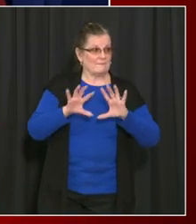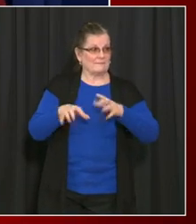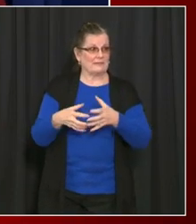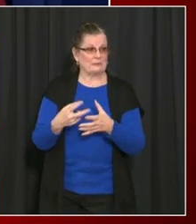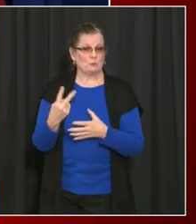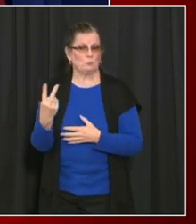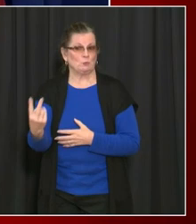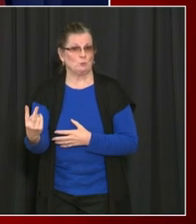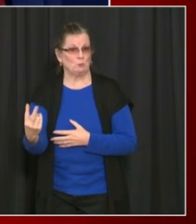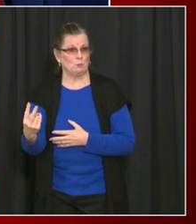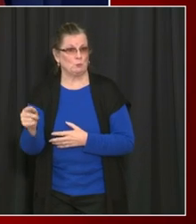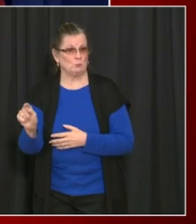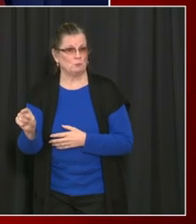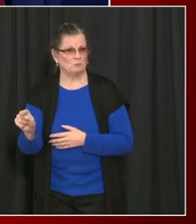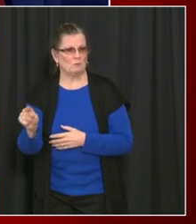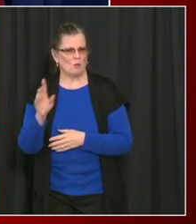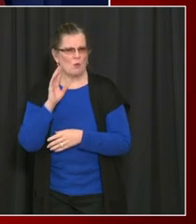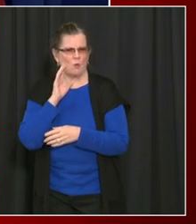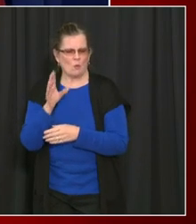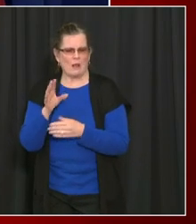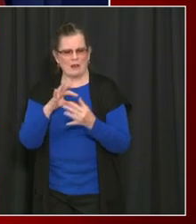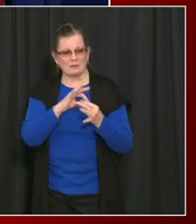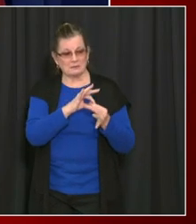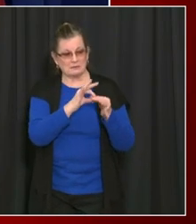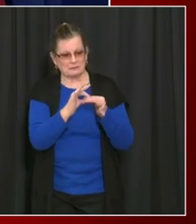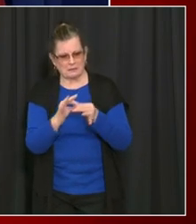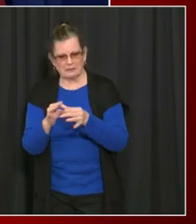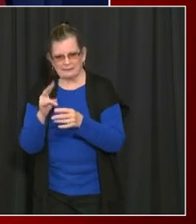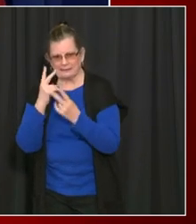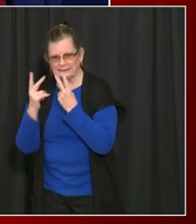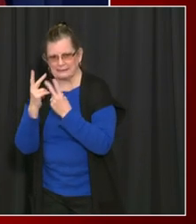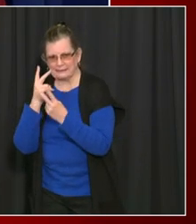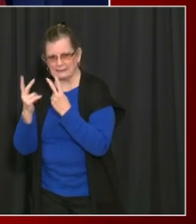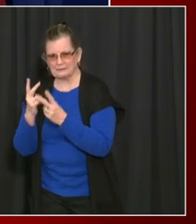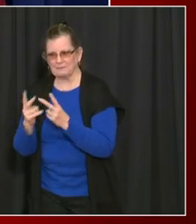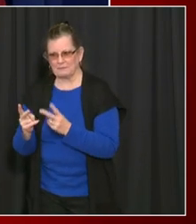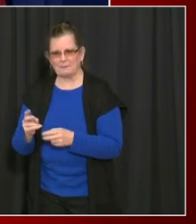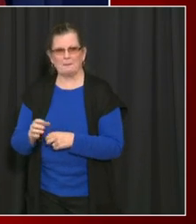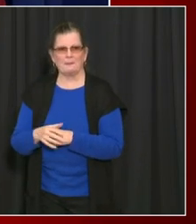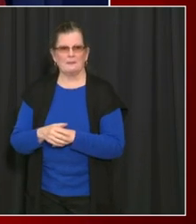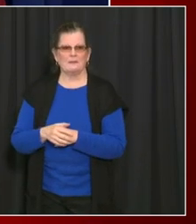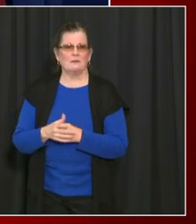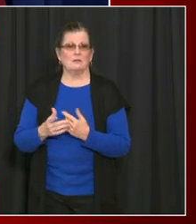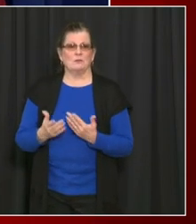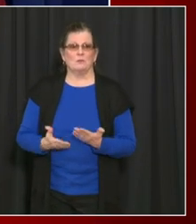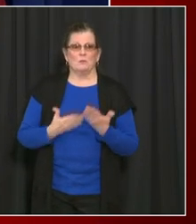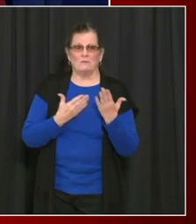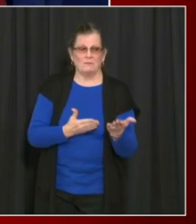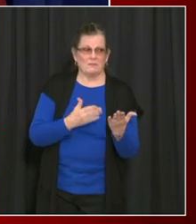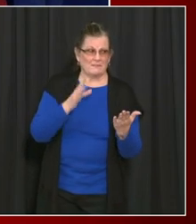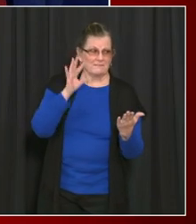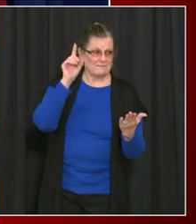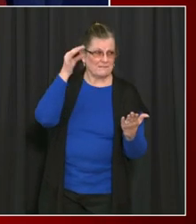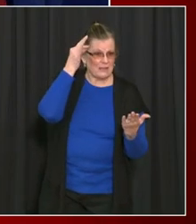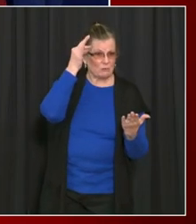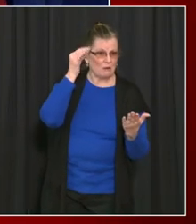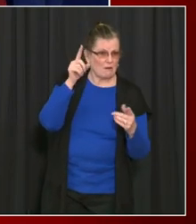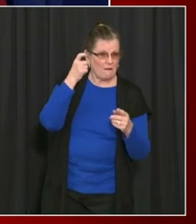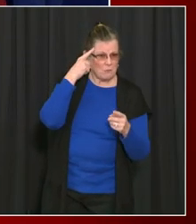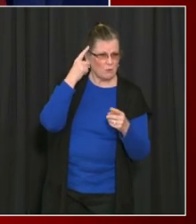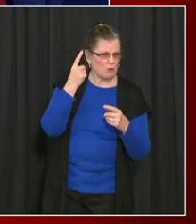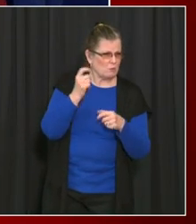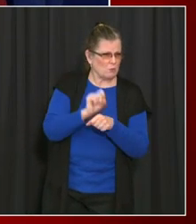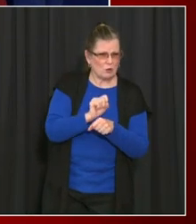we'll establish goals related to that. Any recommendations to, let's say, the federal government as far as what it should do in terms of its